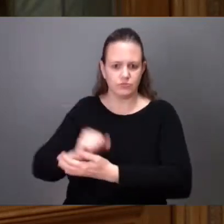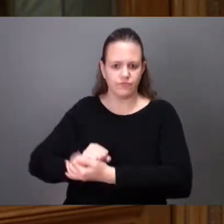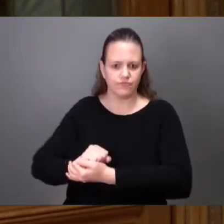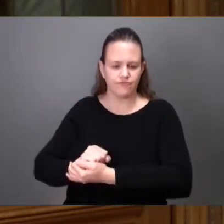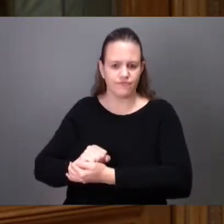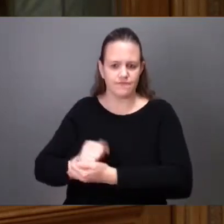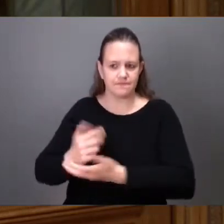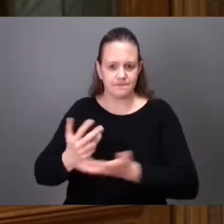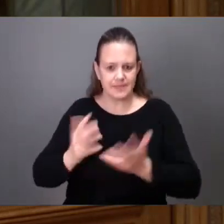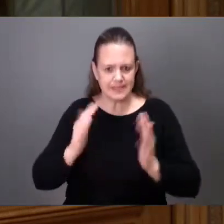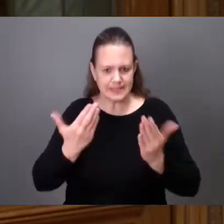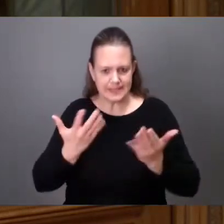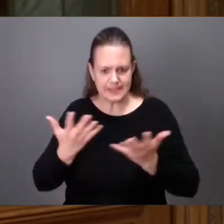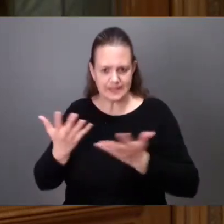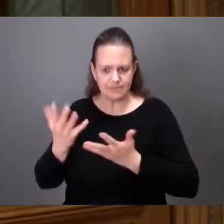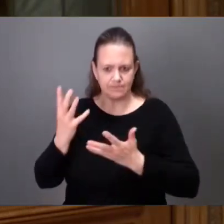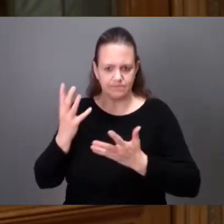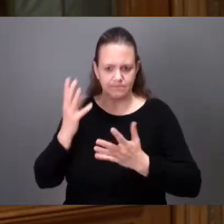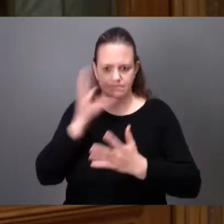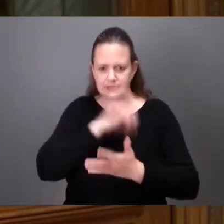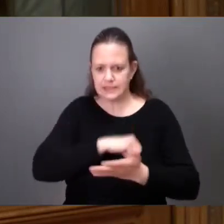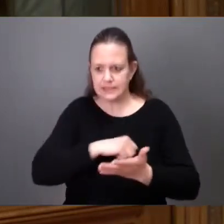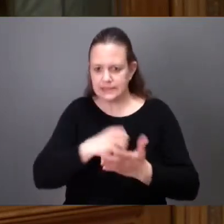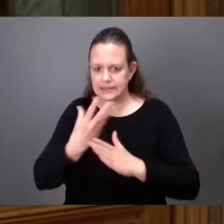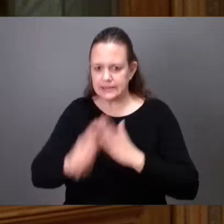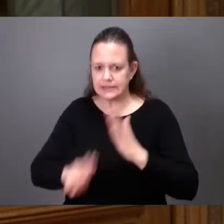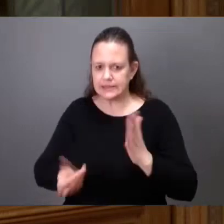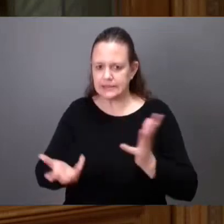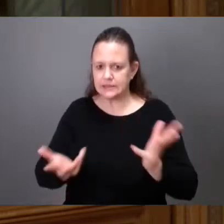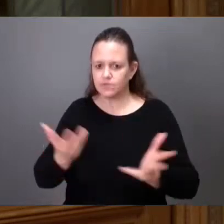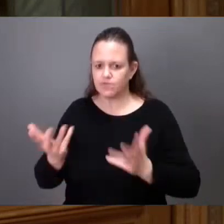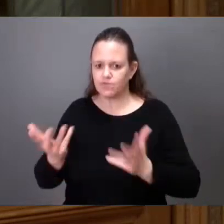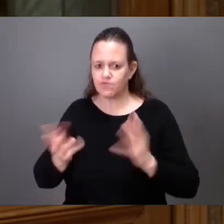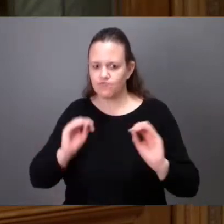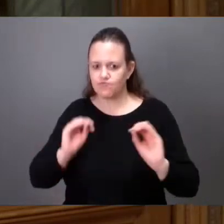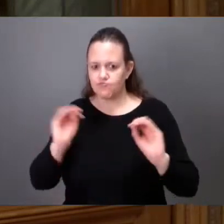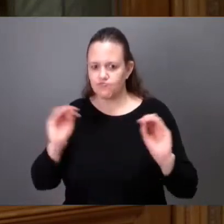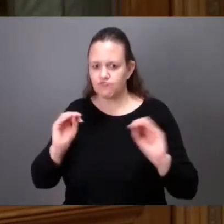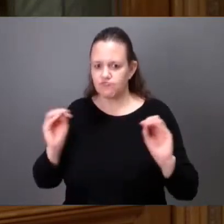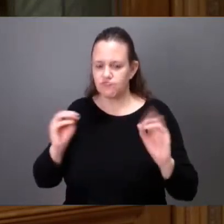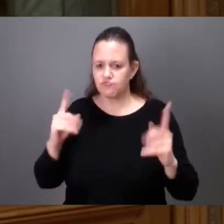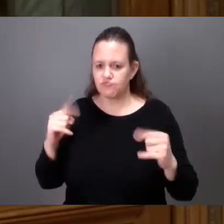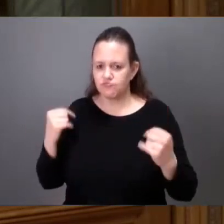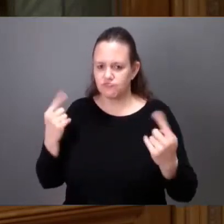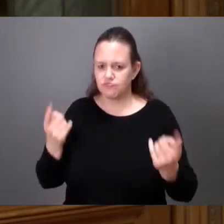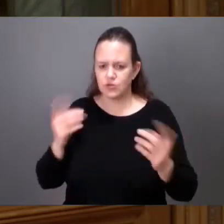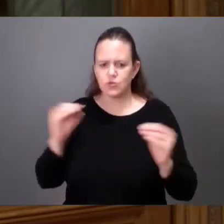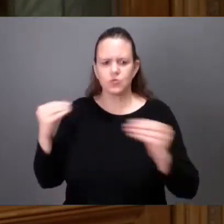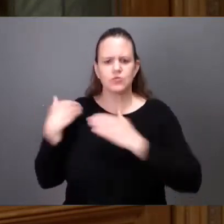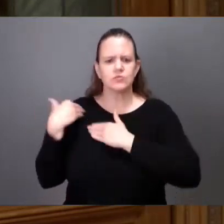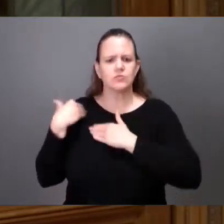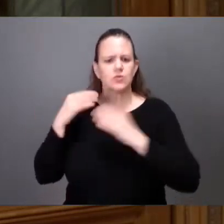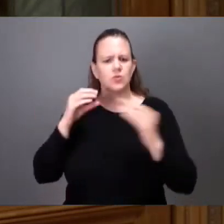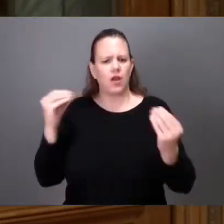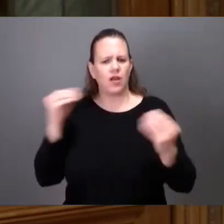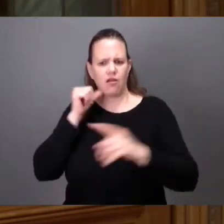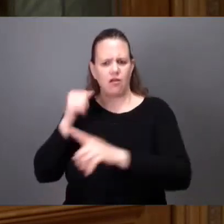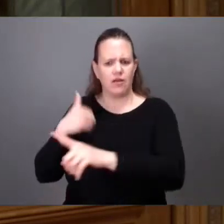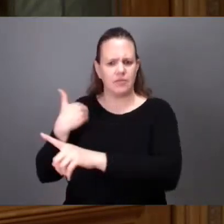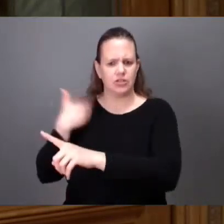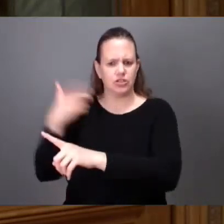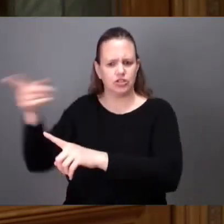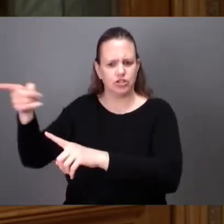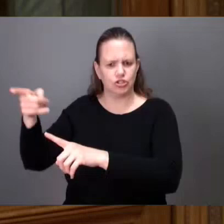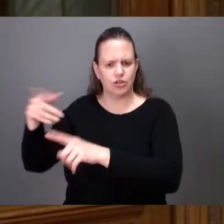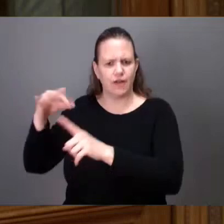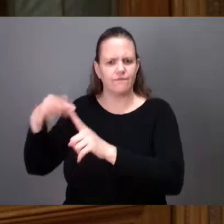week. I wonder why it is that the Minister of Environment wouldn't want the people who investigate crimes against nature